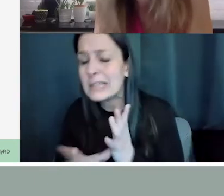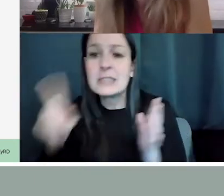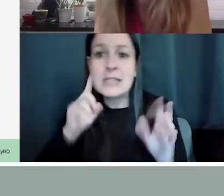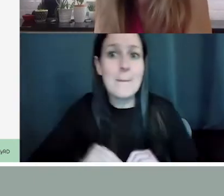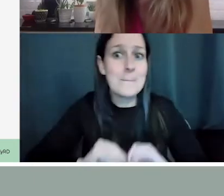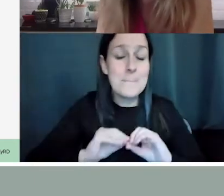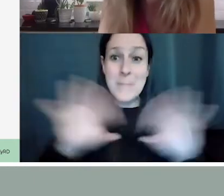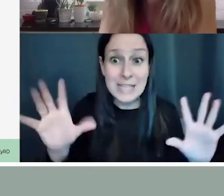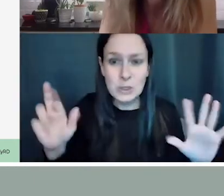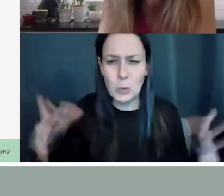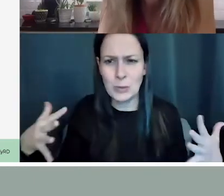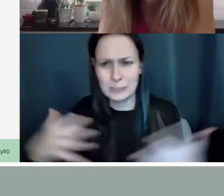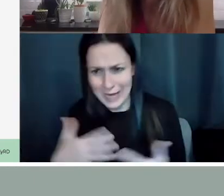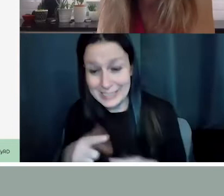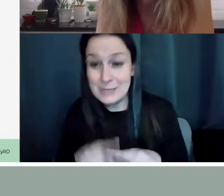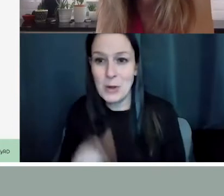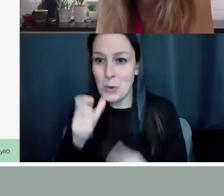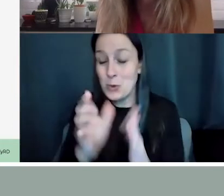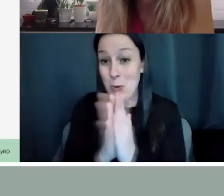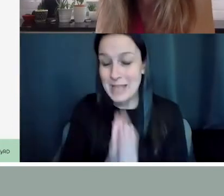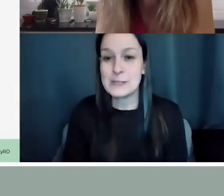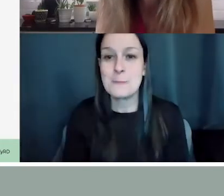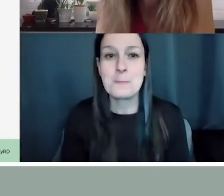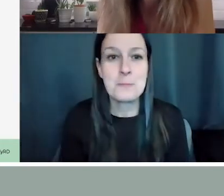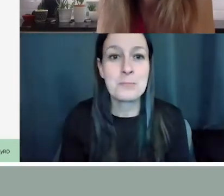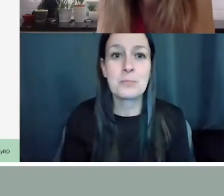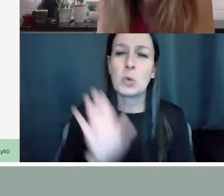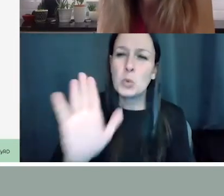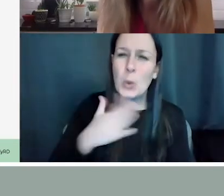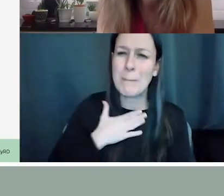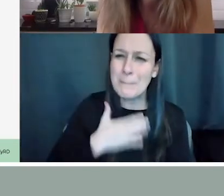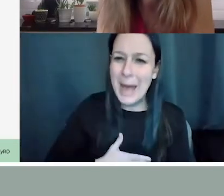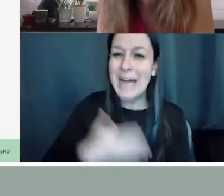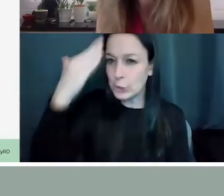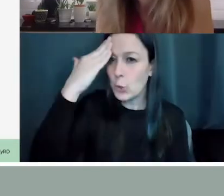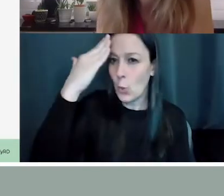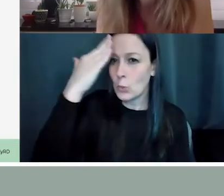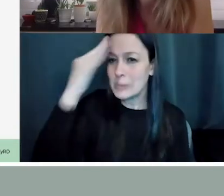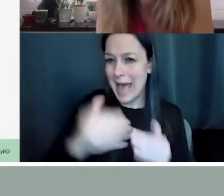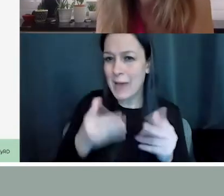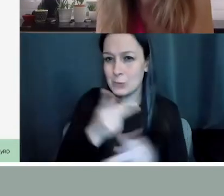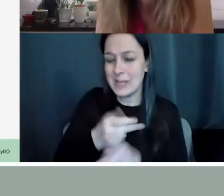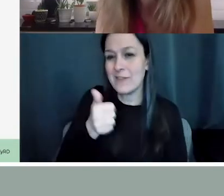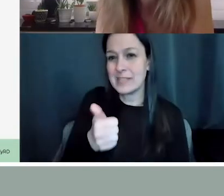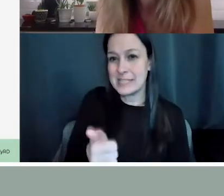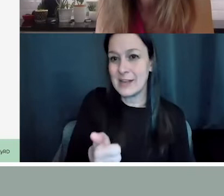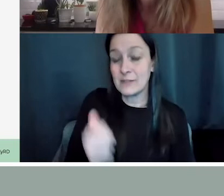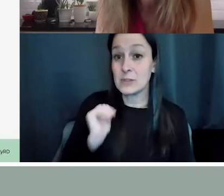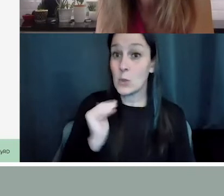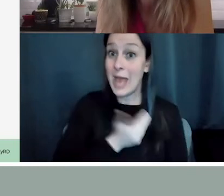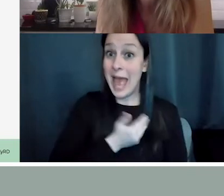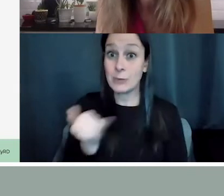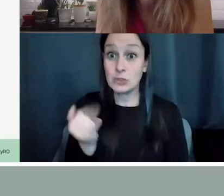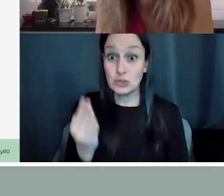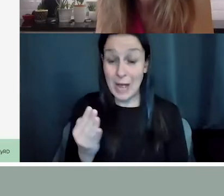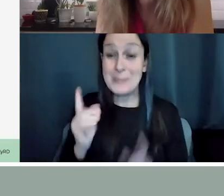or frightening, depending on who you ask. Your body knows how to take care of itself. Our job is to